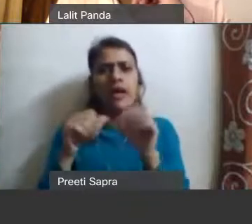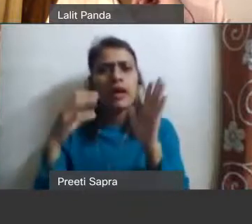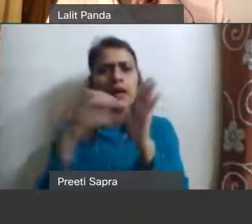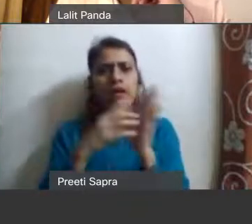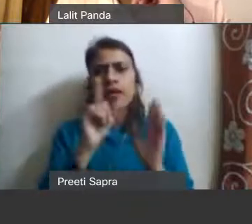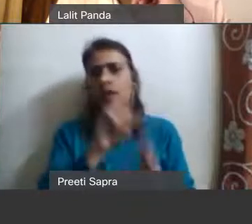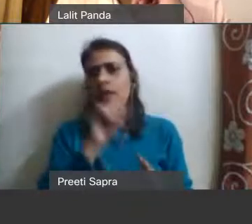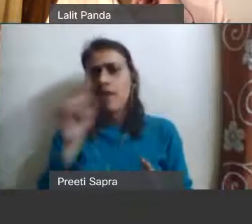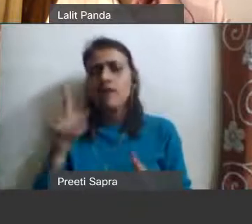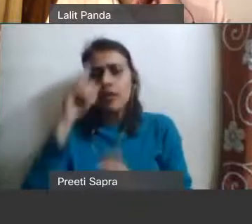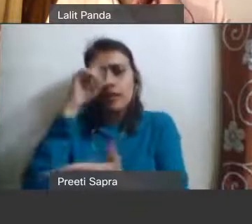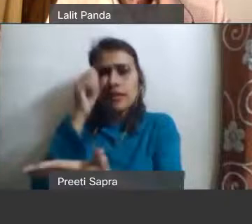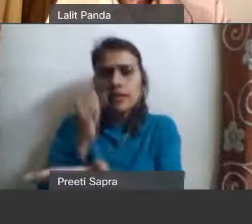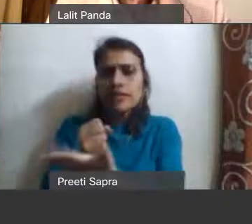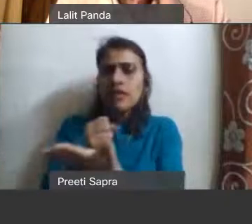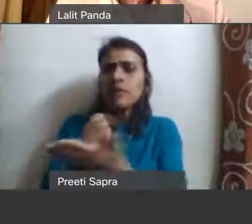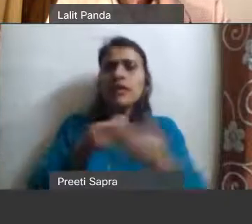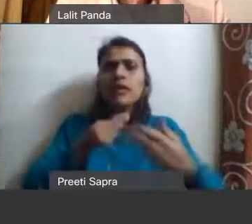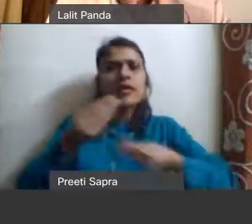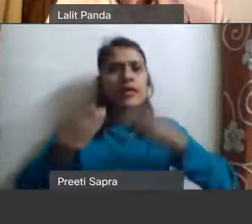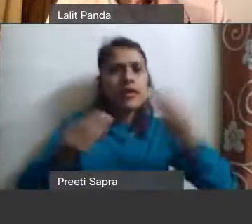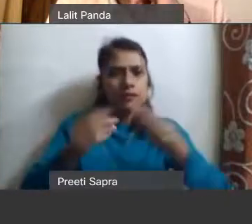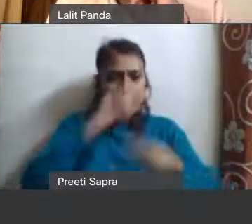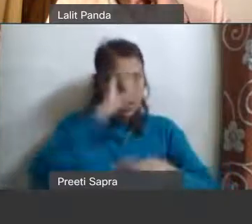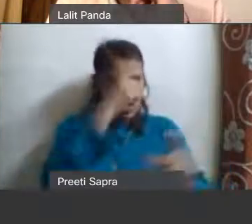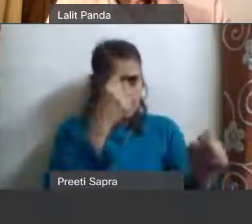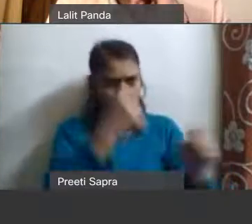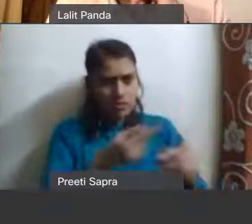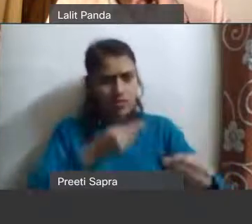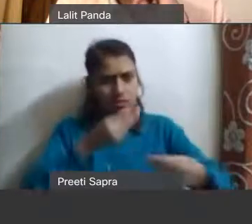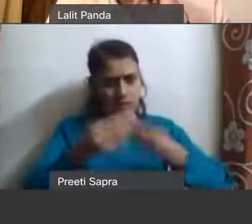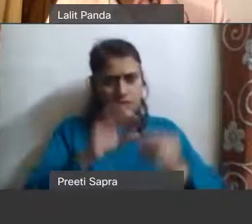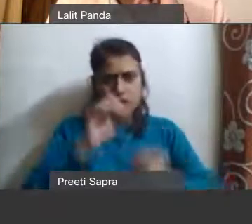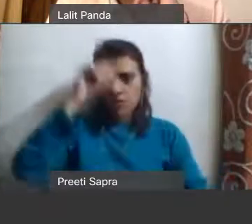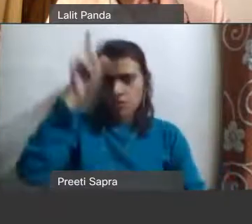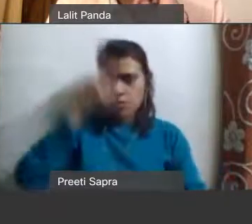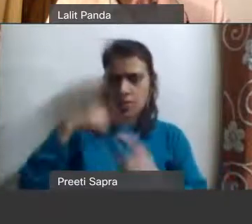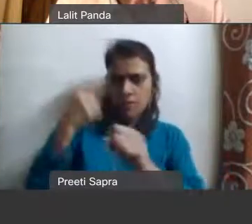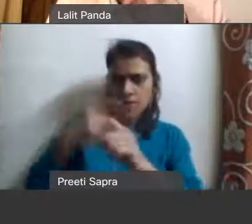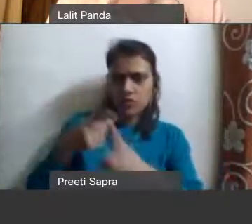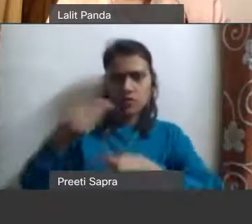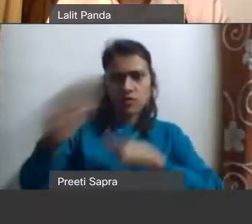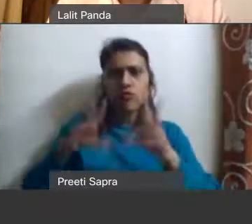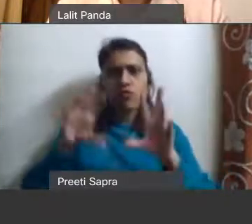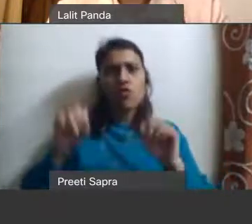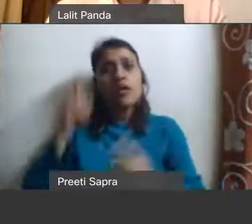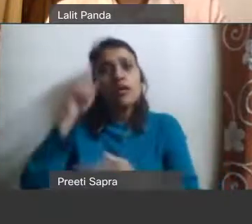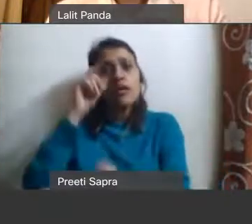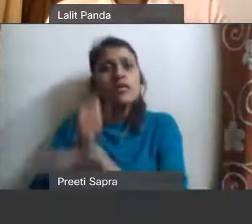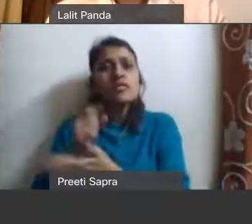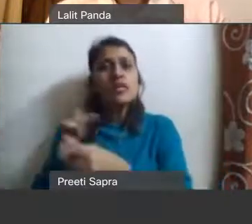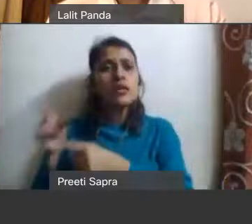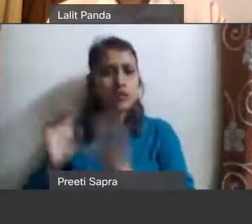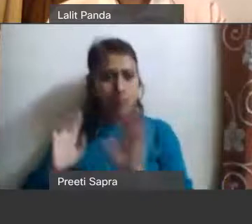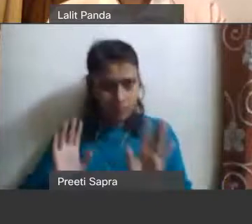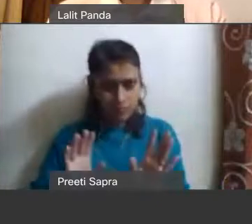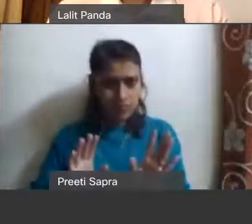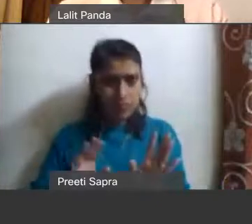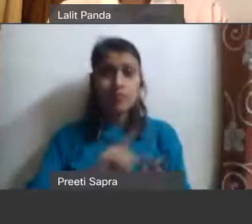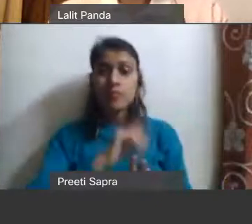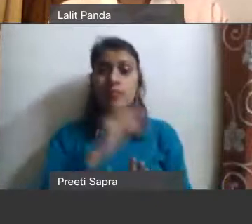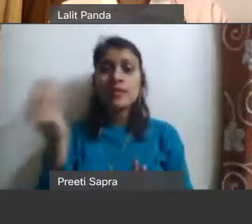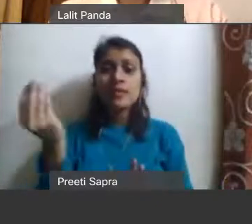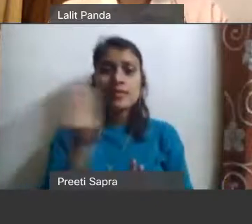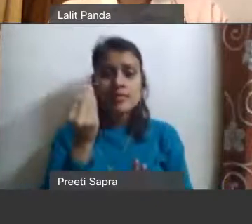to determine who to give citizenship. And we have decided that we wanted to give citizenship to certain